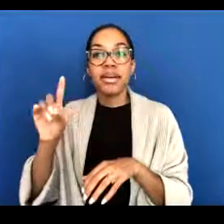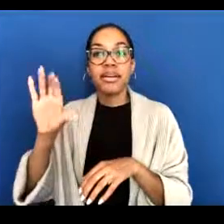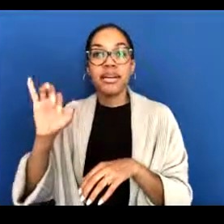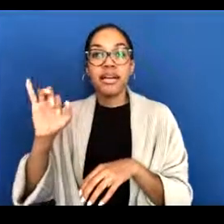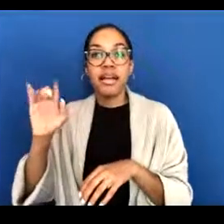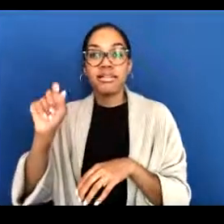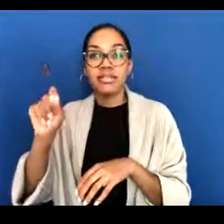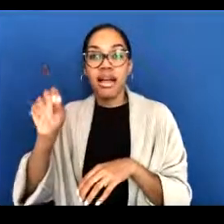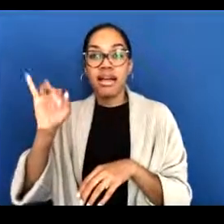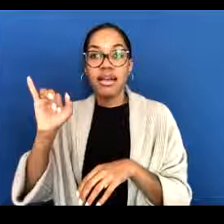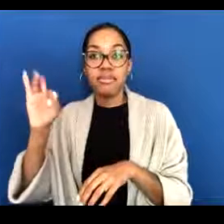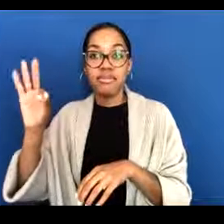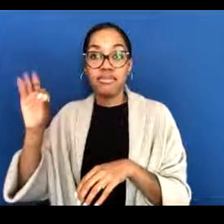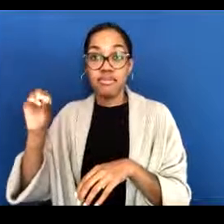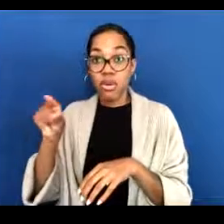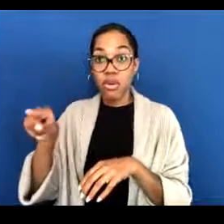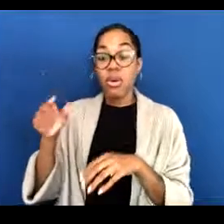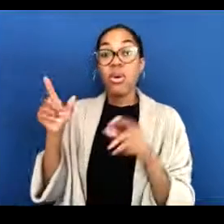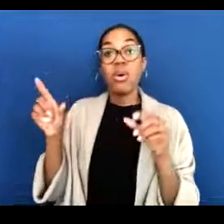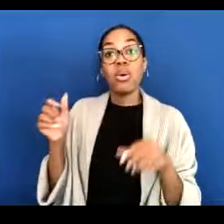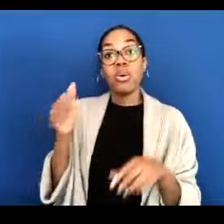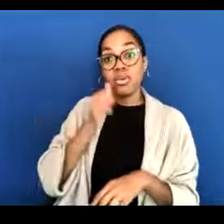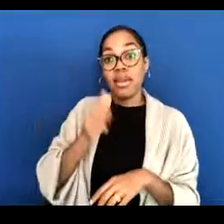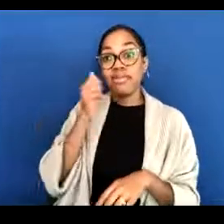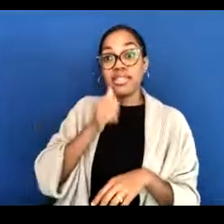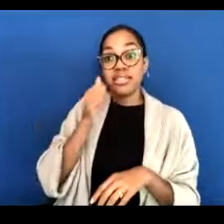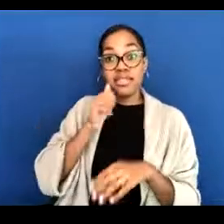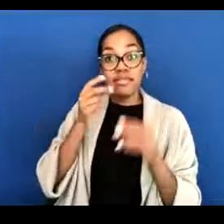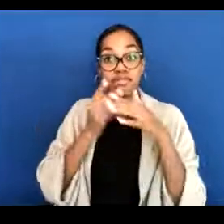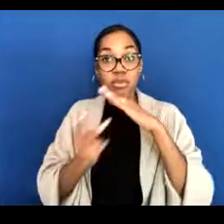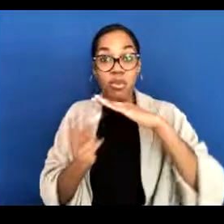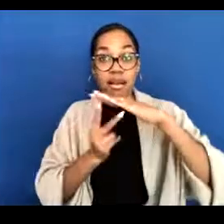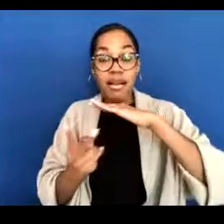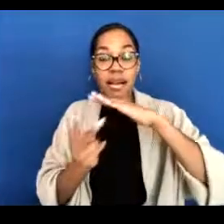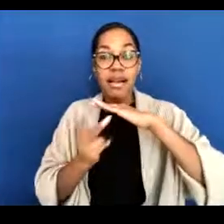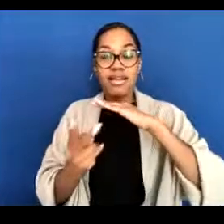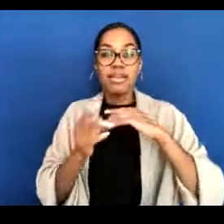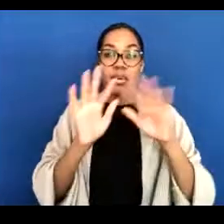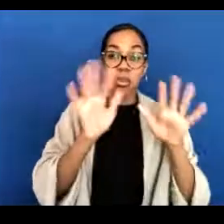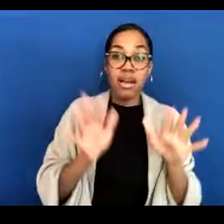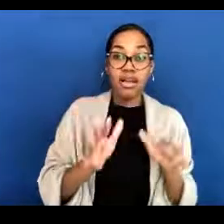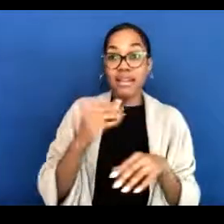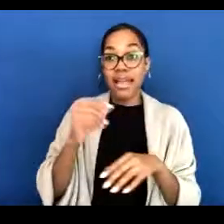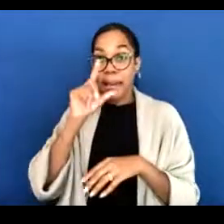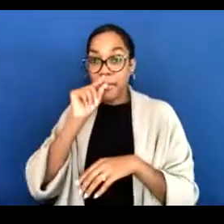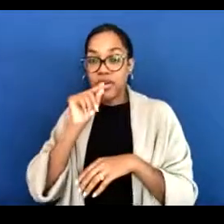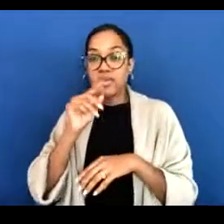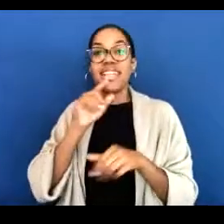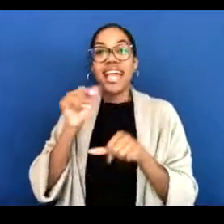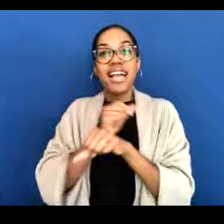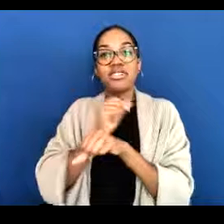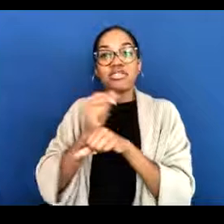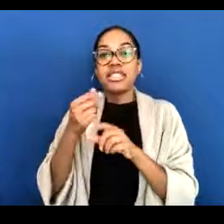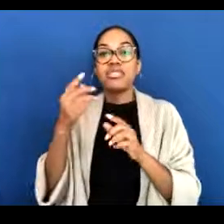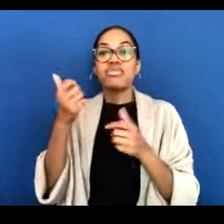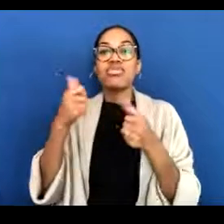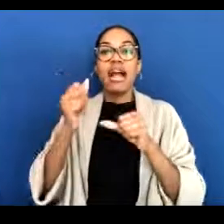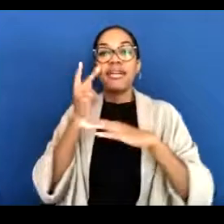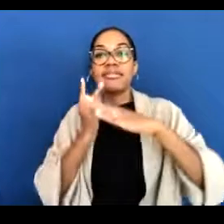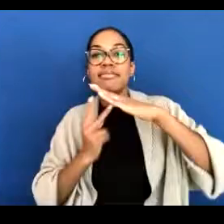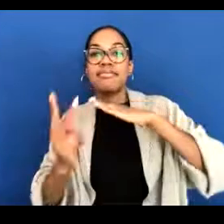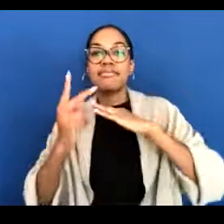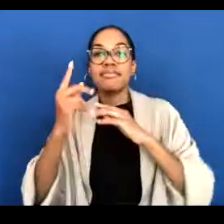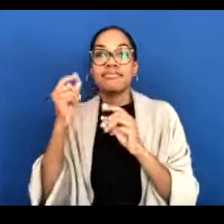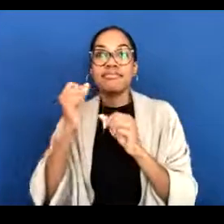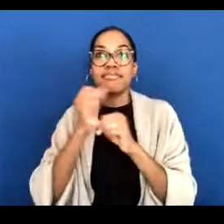forecasts. They actually use National Weather Service wind forecasts to help plot where the bird's going to move. They actually use live National Weather Service radar